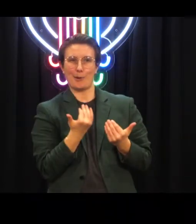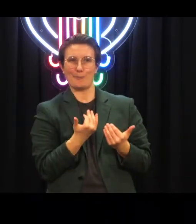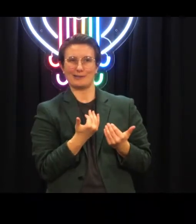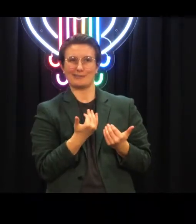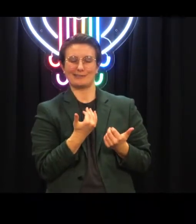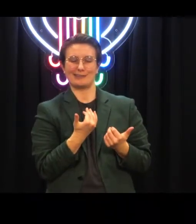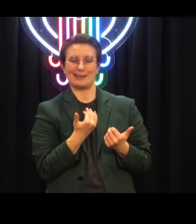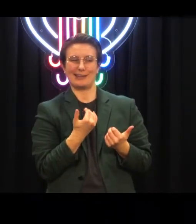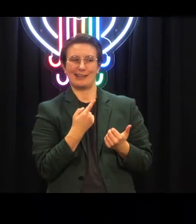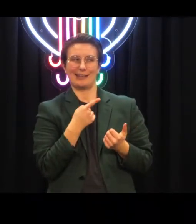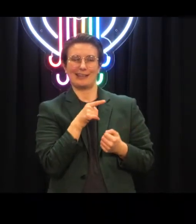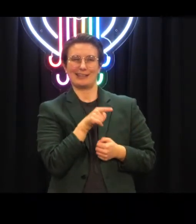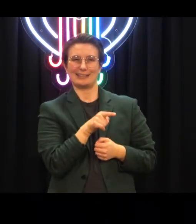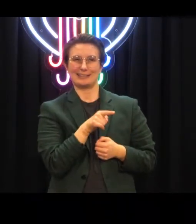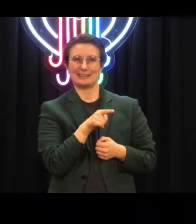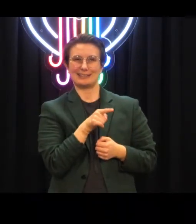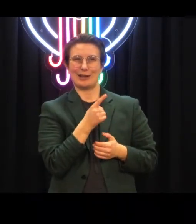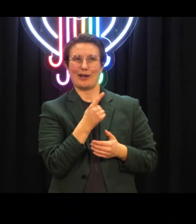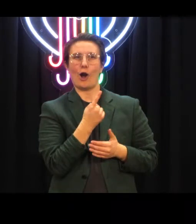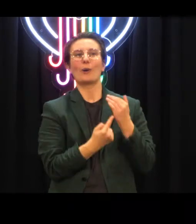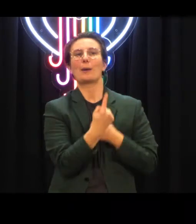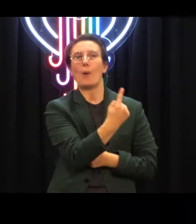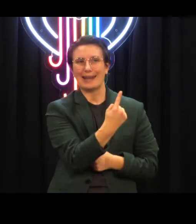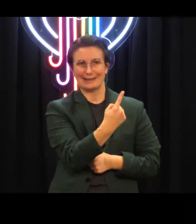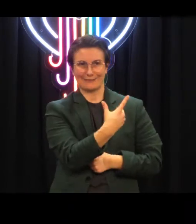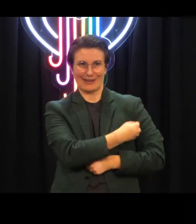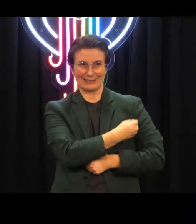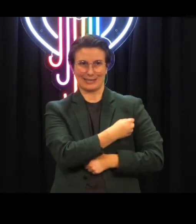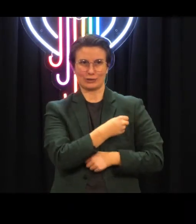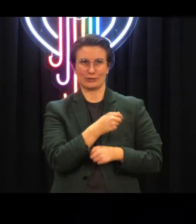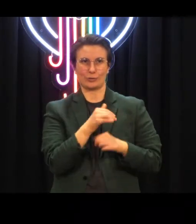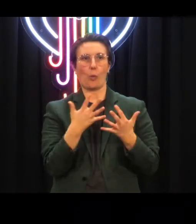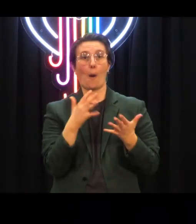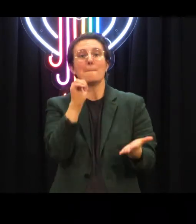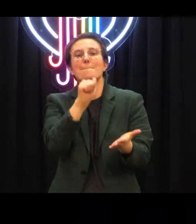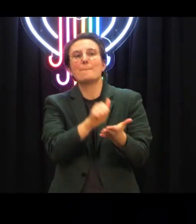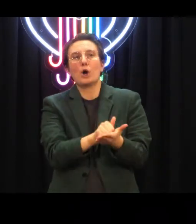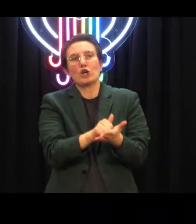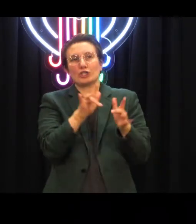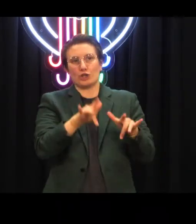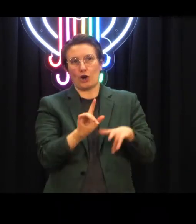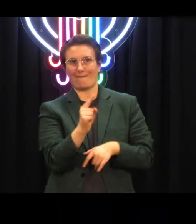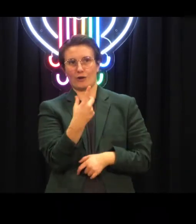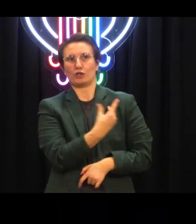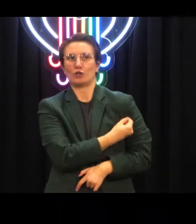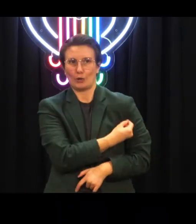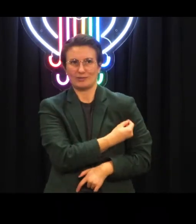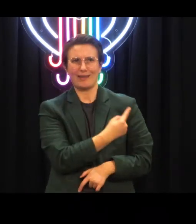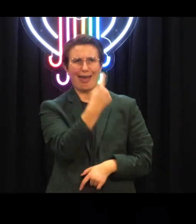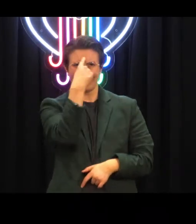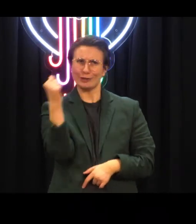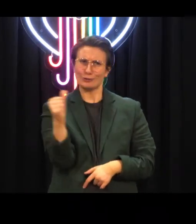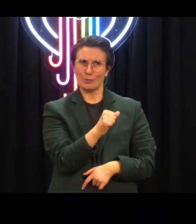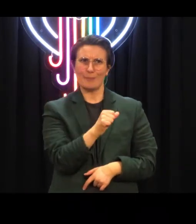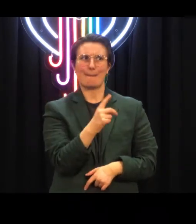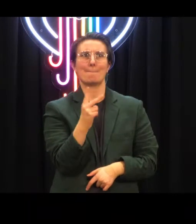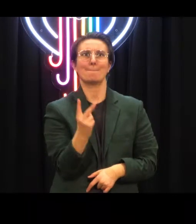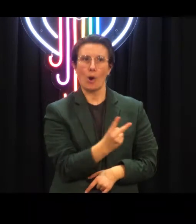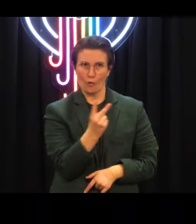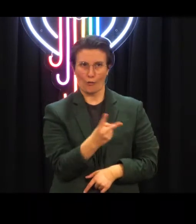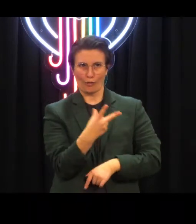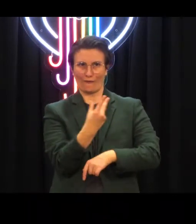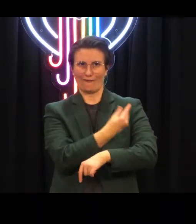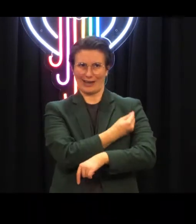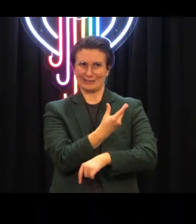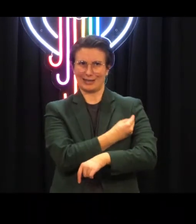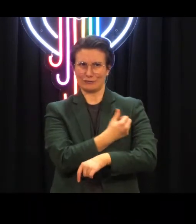Does the bar need to be 2 doses, I guess is what I'm asking. Indeed, 2 doses, and a few weeks past 2 doses gives the best protection.